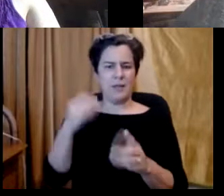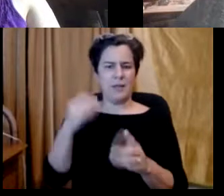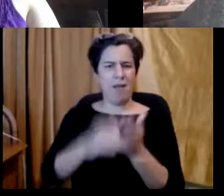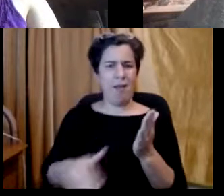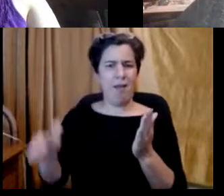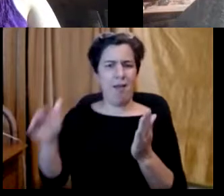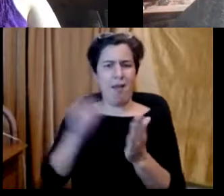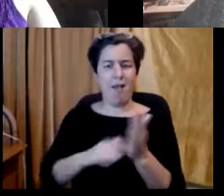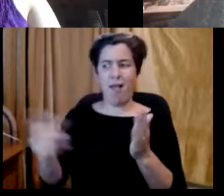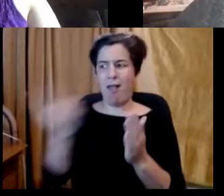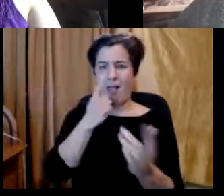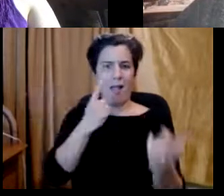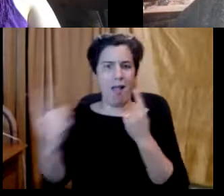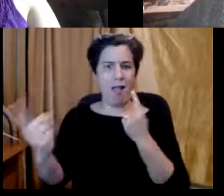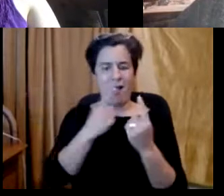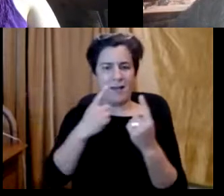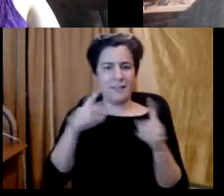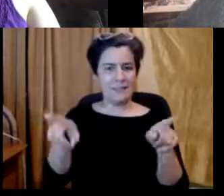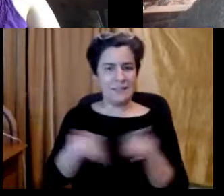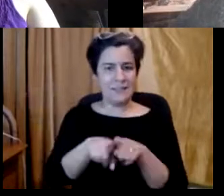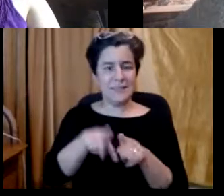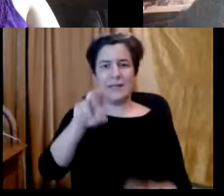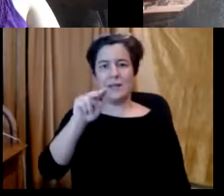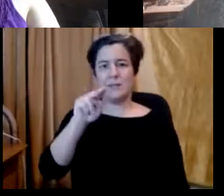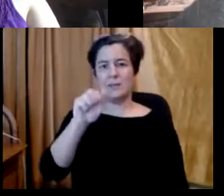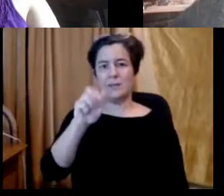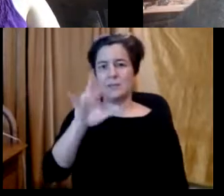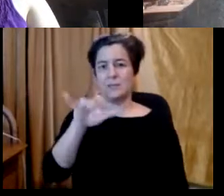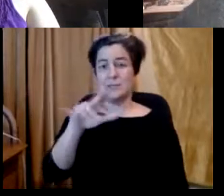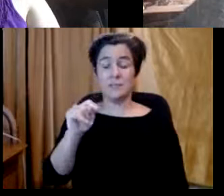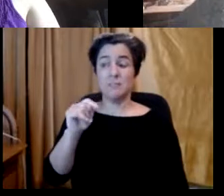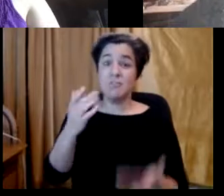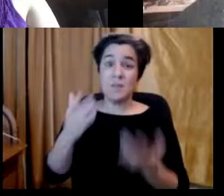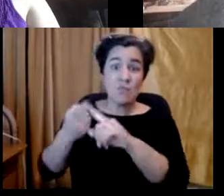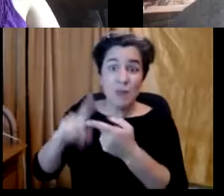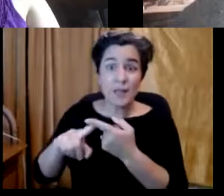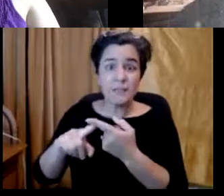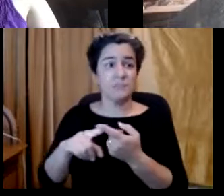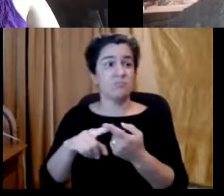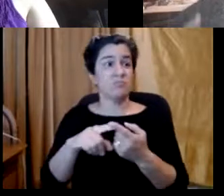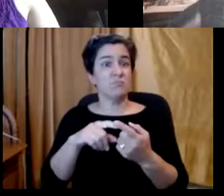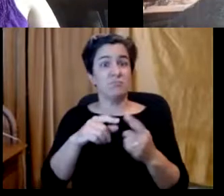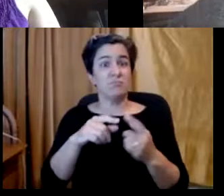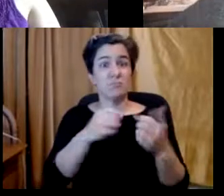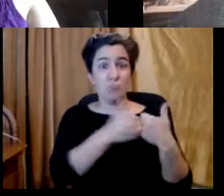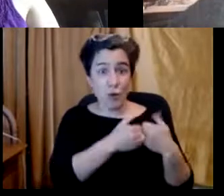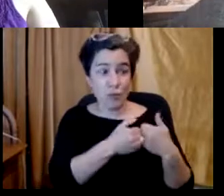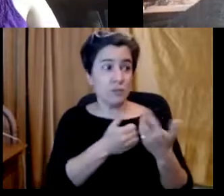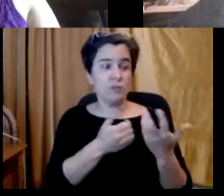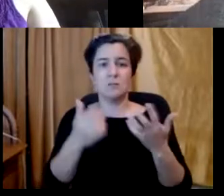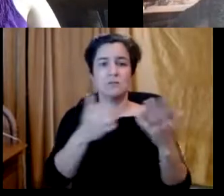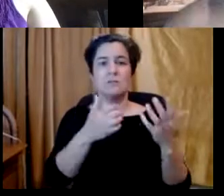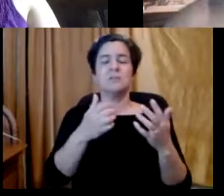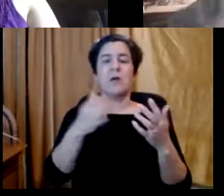life, whether it be friends, partners, what have you, until, like Dr. Tina says, you actually heal yourself enough